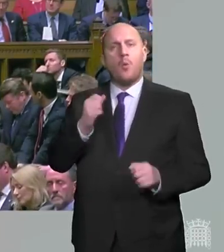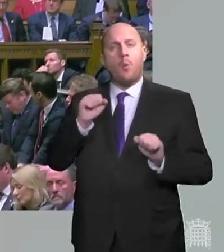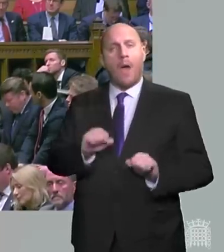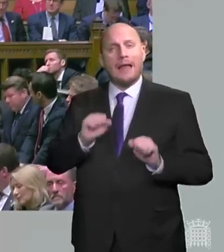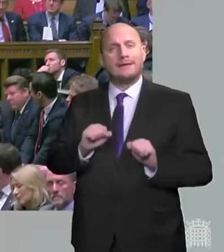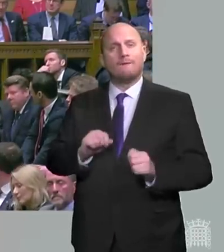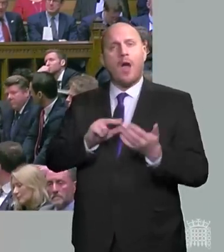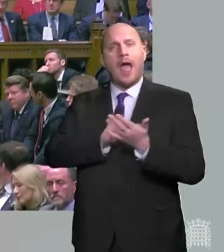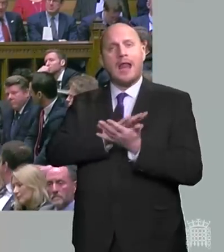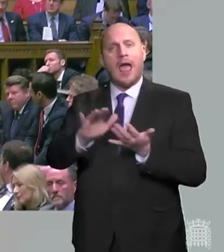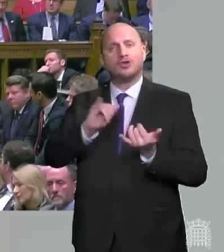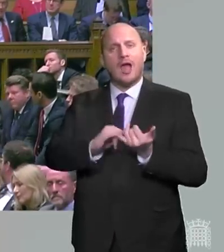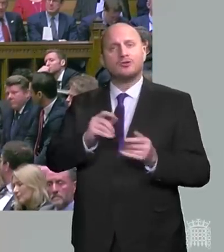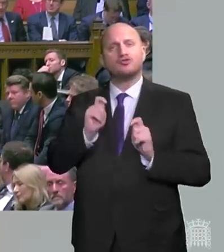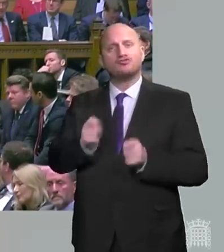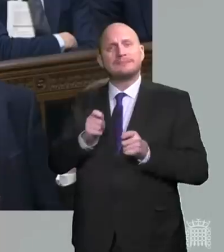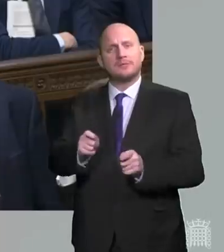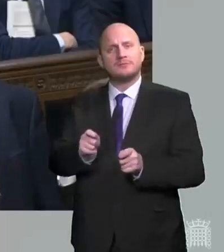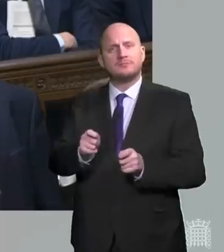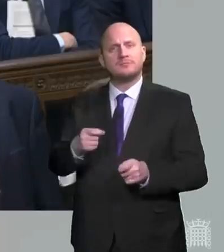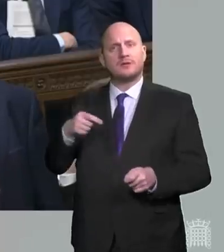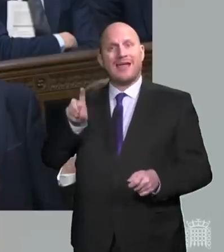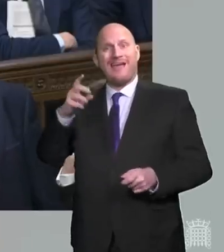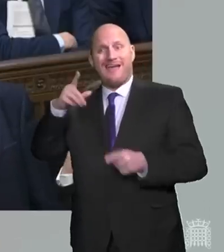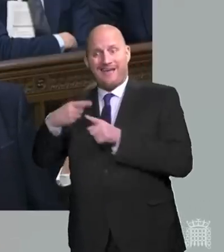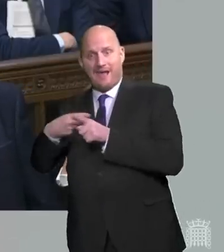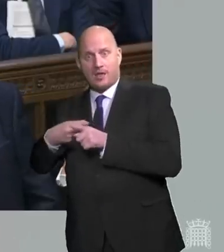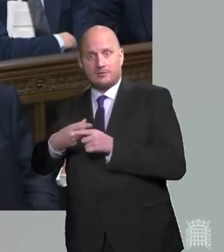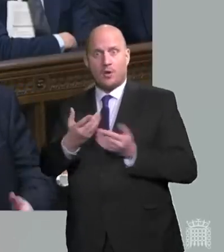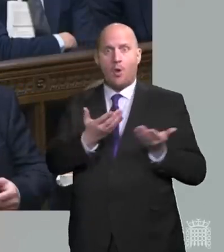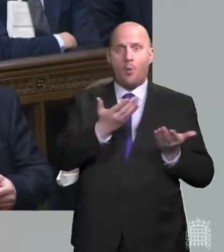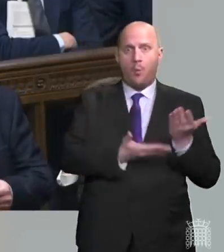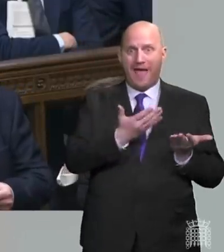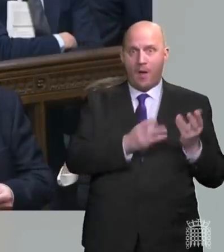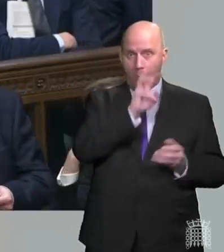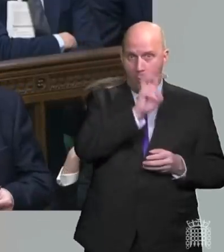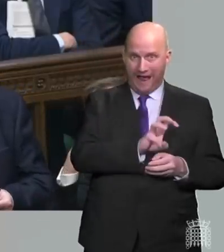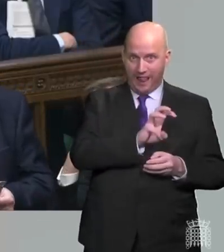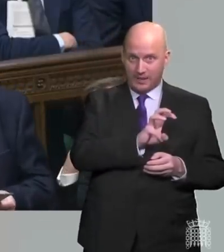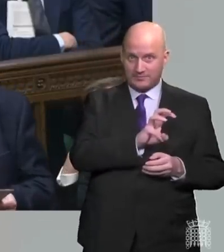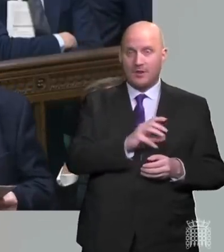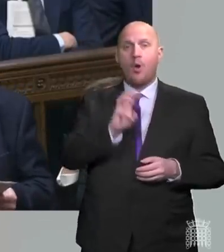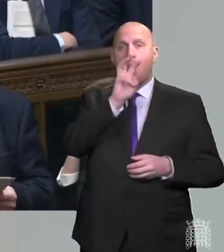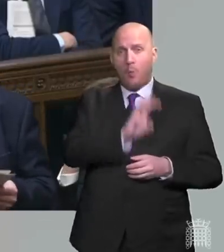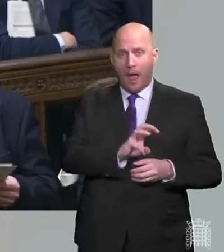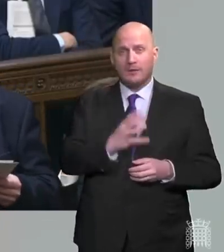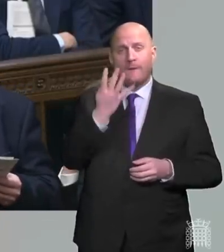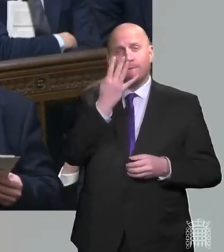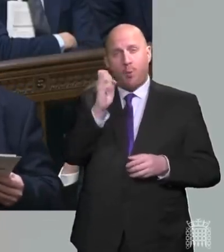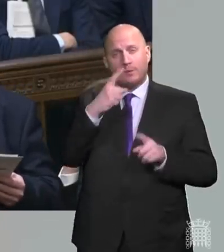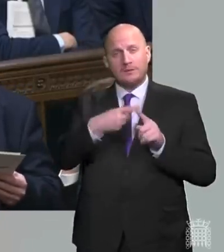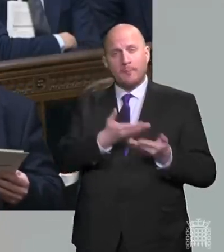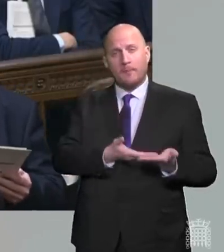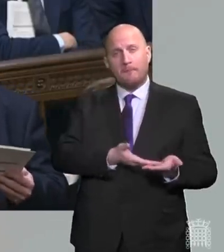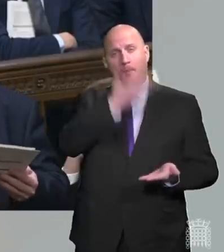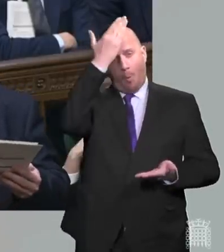treatment, despite having less than 5% of the population. Sad case of devolve and forget, unfortunately, which does a disservice to my constituents in